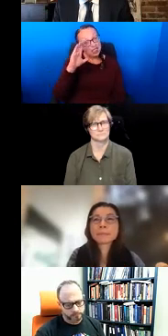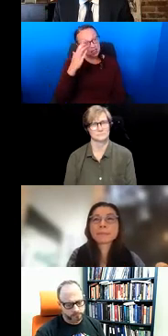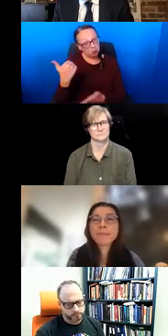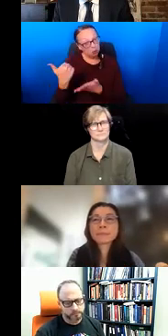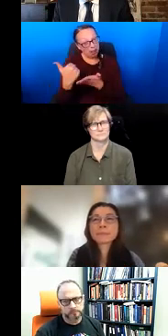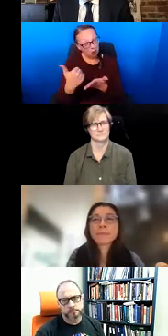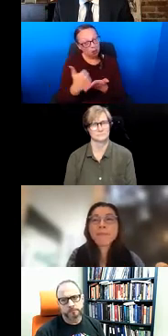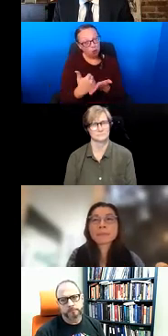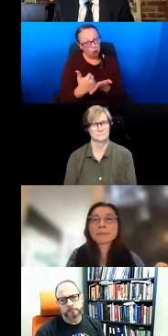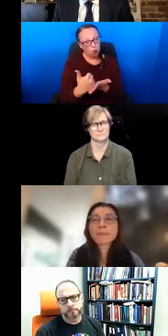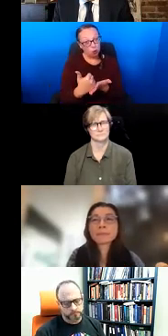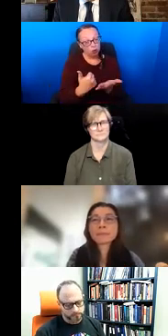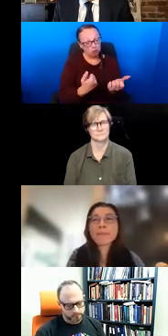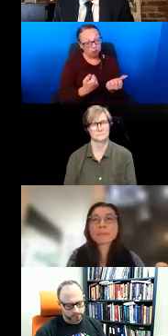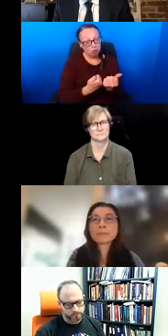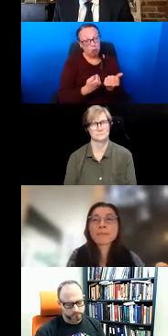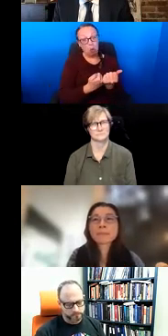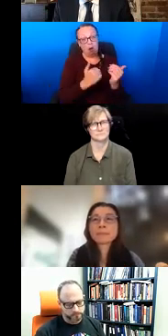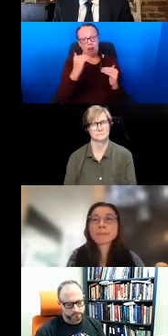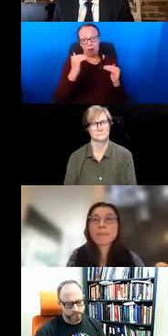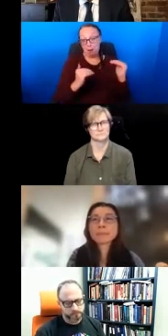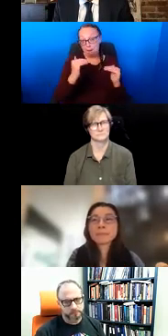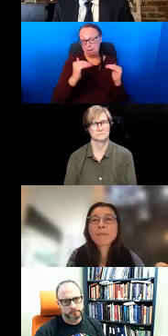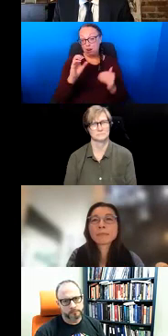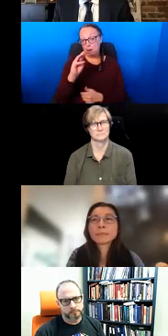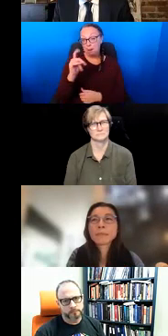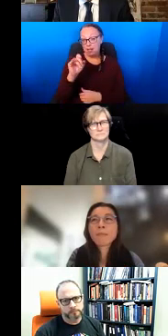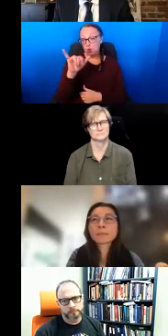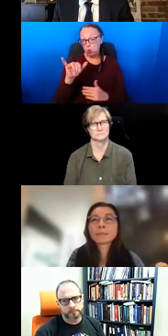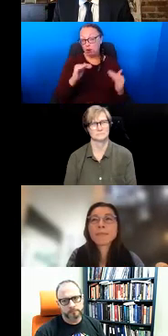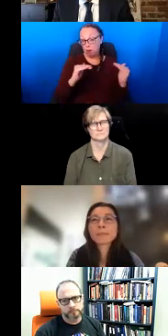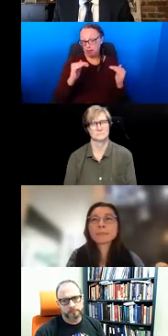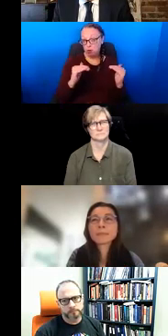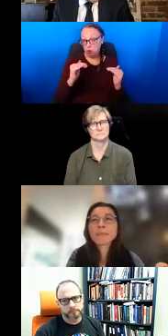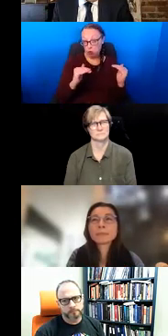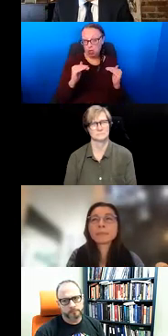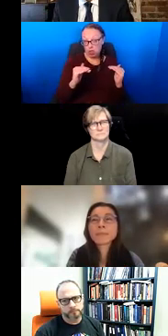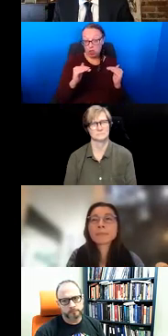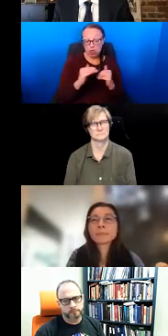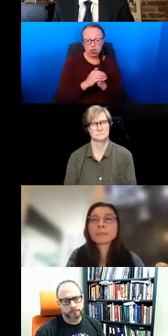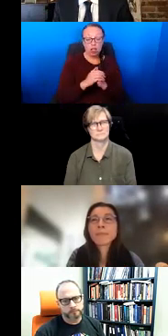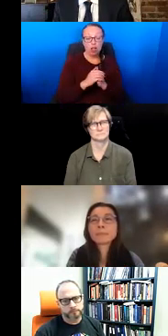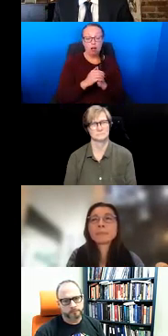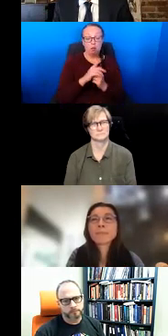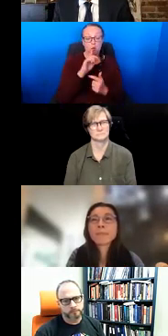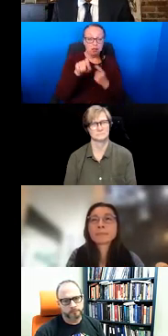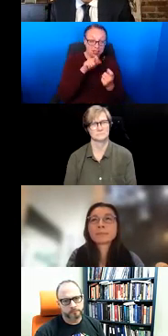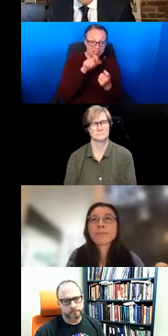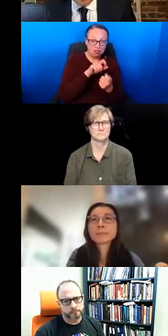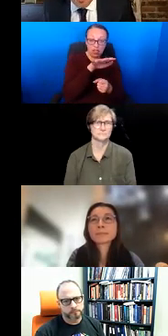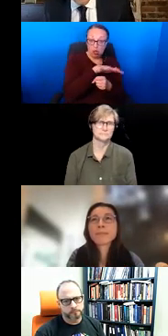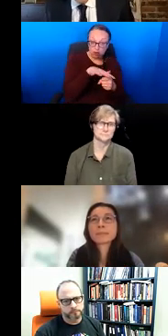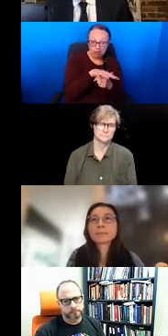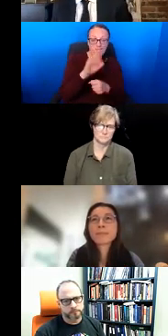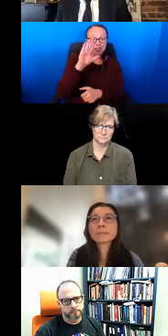seems to be compensatory, even in cases where inhibition at a specific site seems to also be helpful.